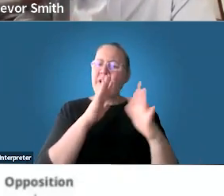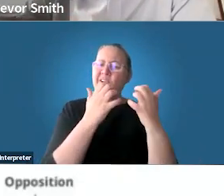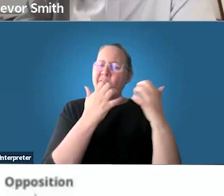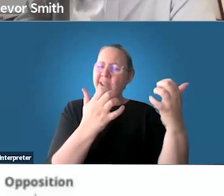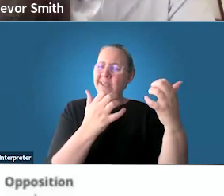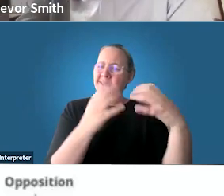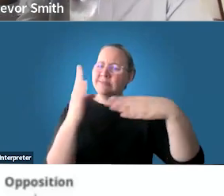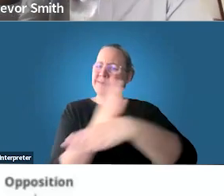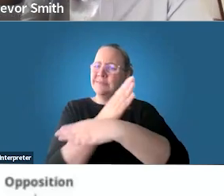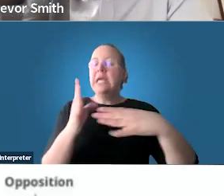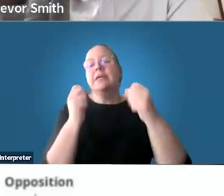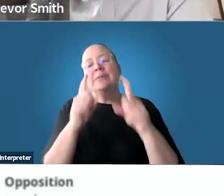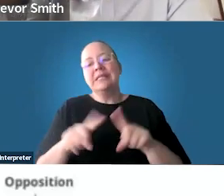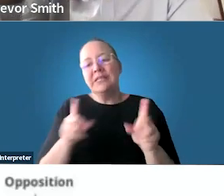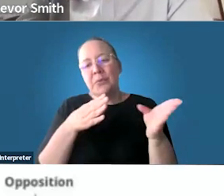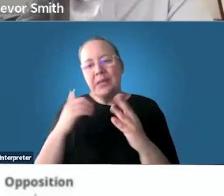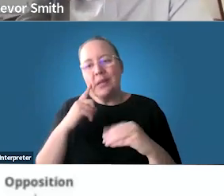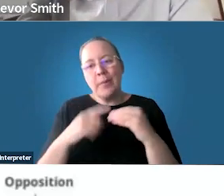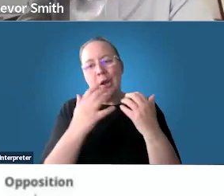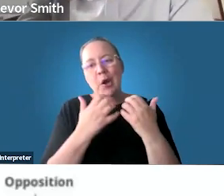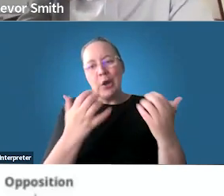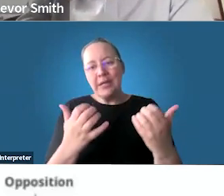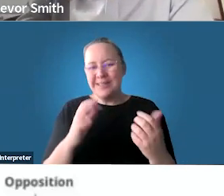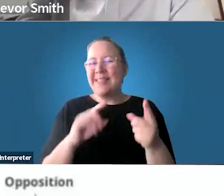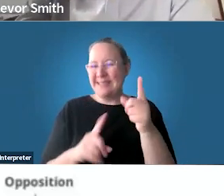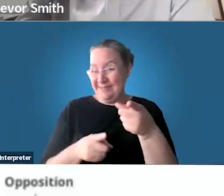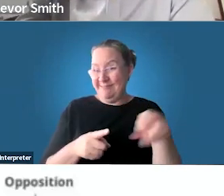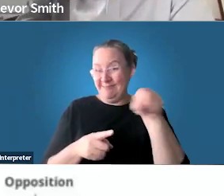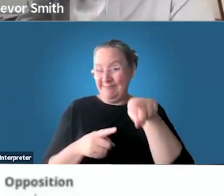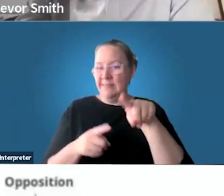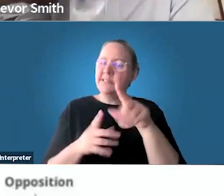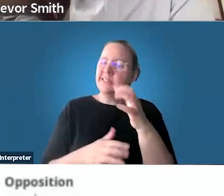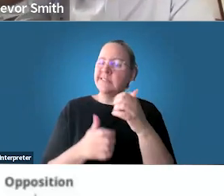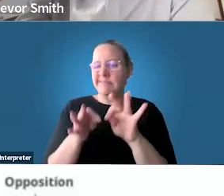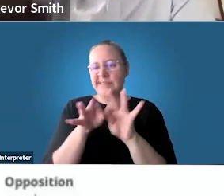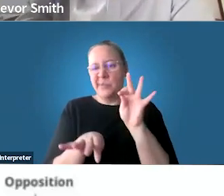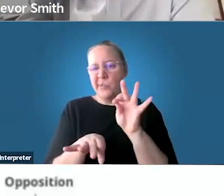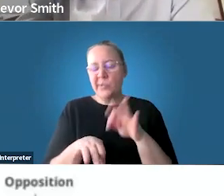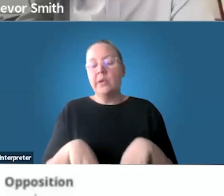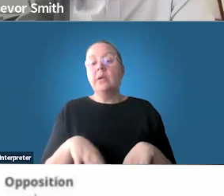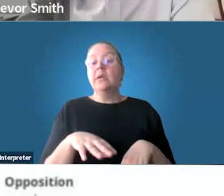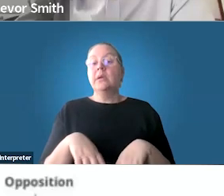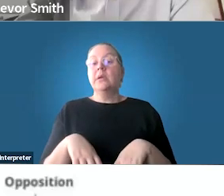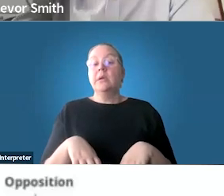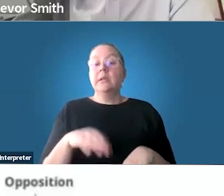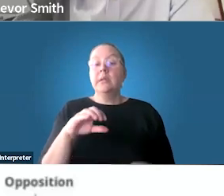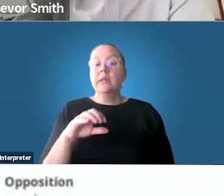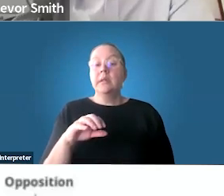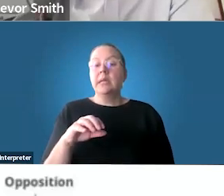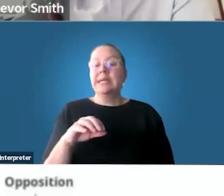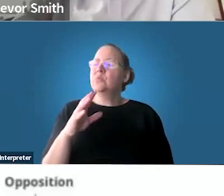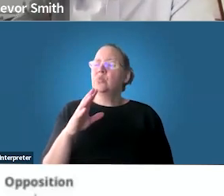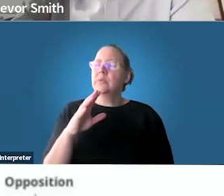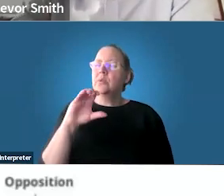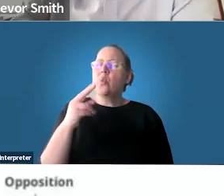spectrum. Of course, there are many ways to think about audiences. I think this is one of the most simple and helpful ones. I think the choir really represents the people who